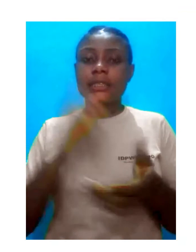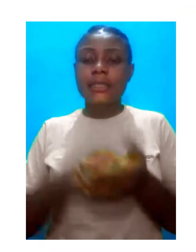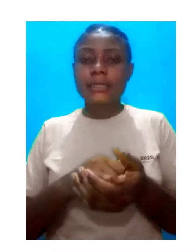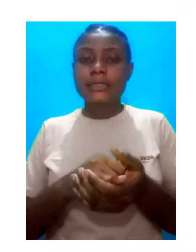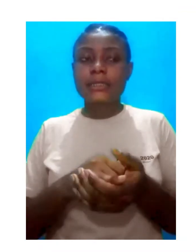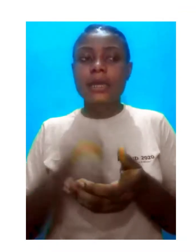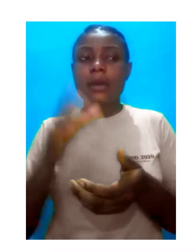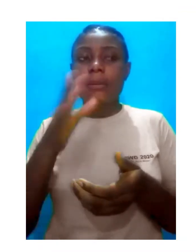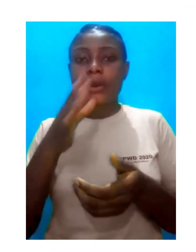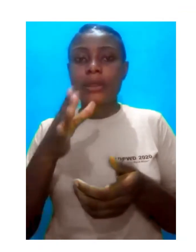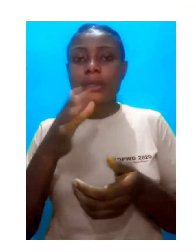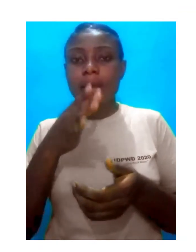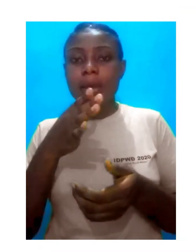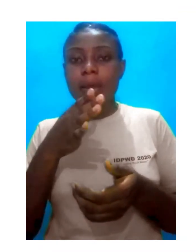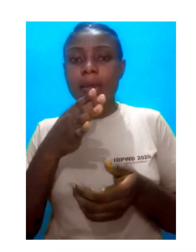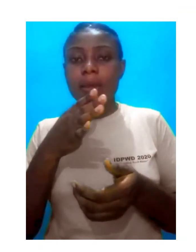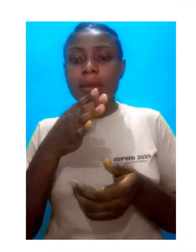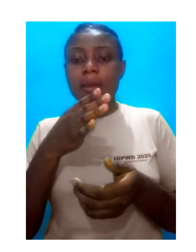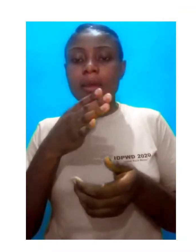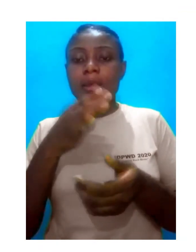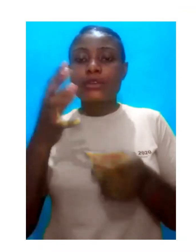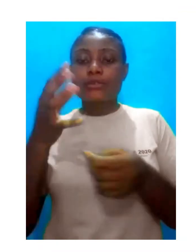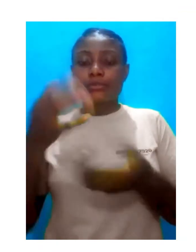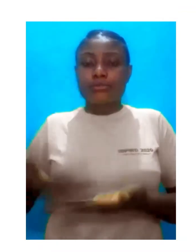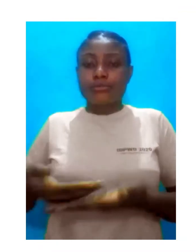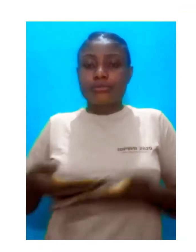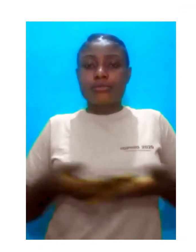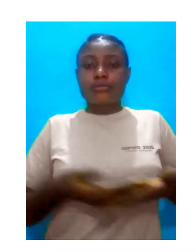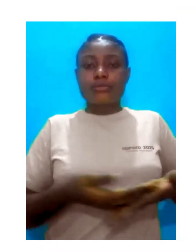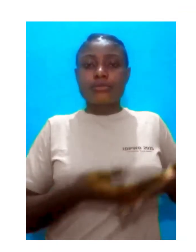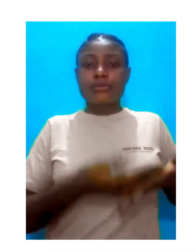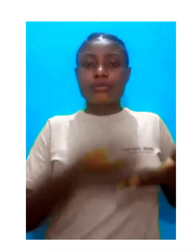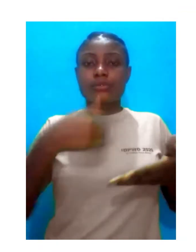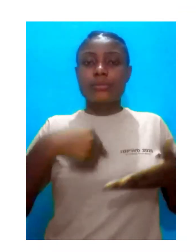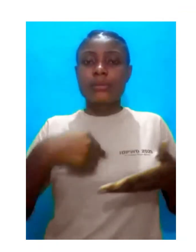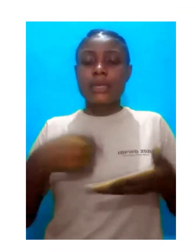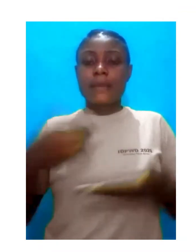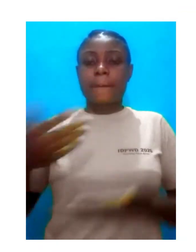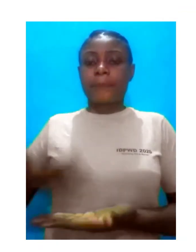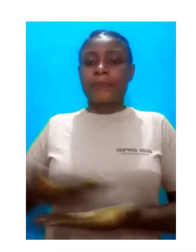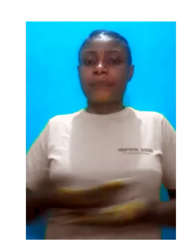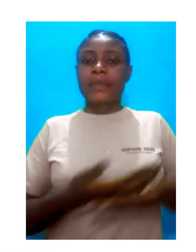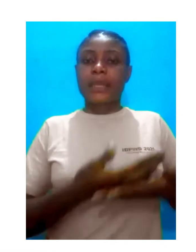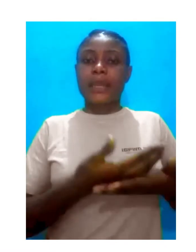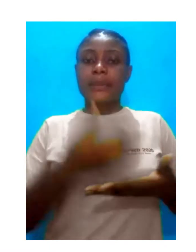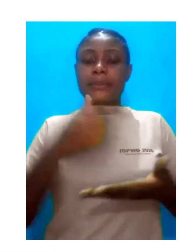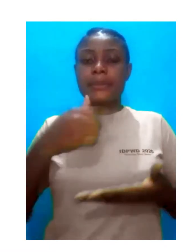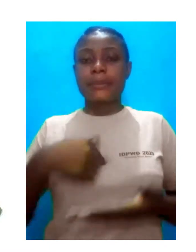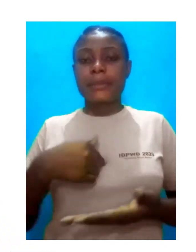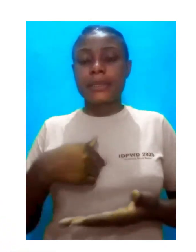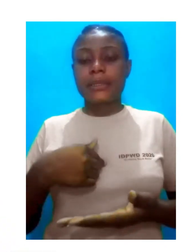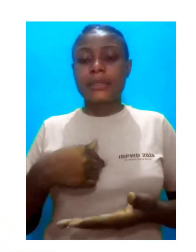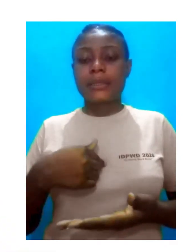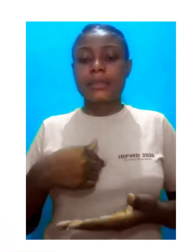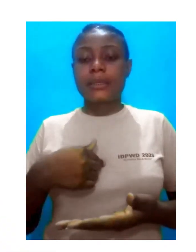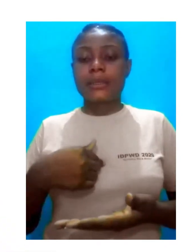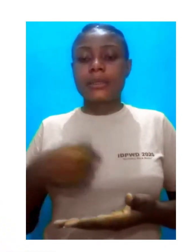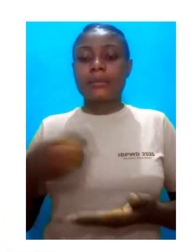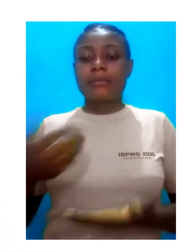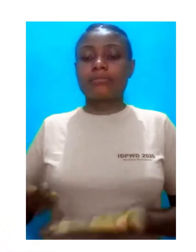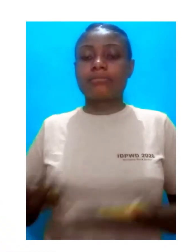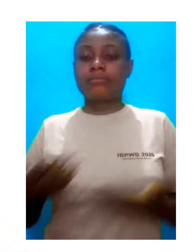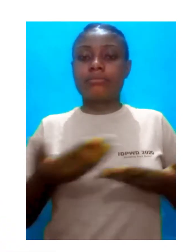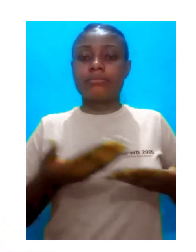here, and she said, mother took me, carried